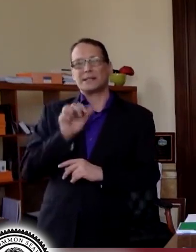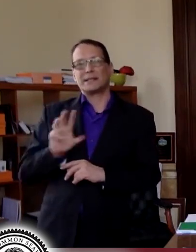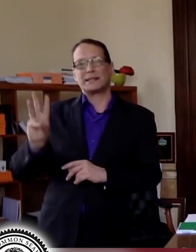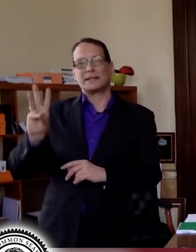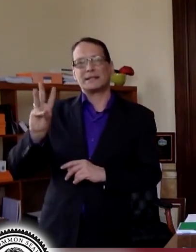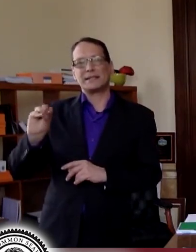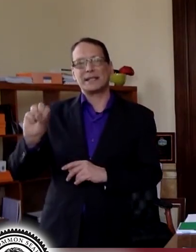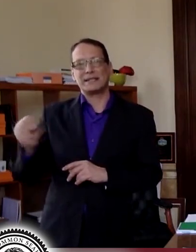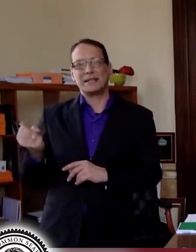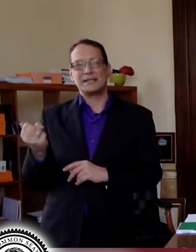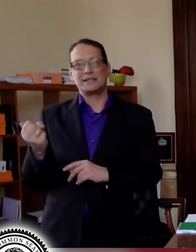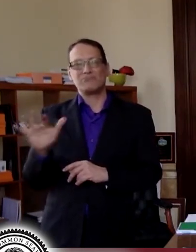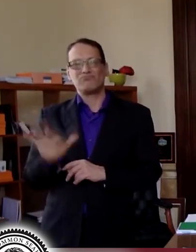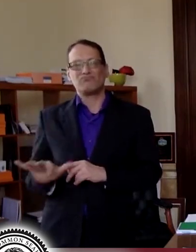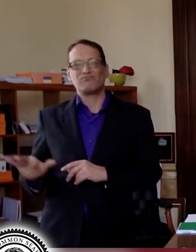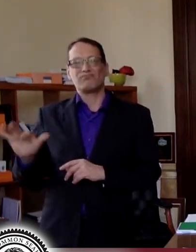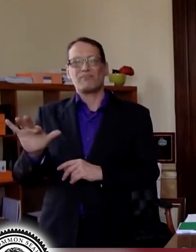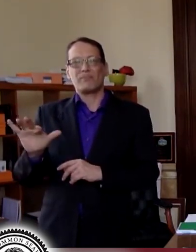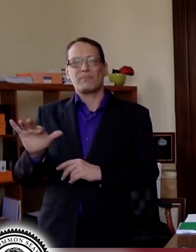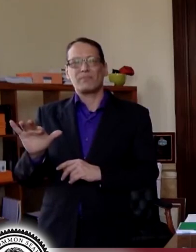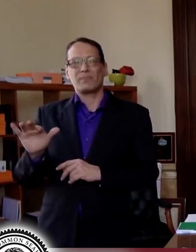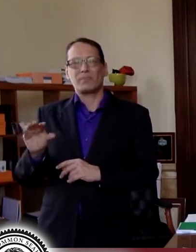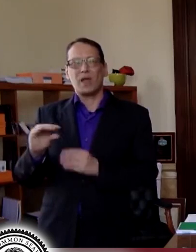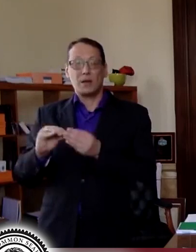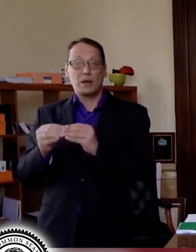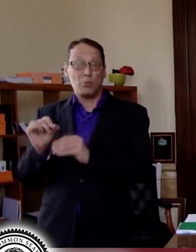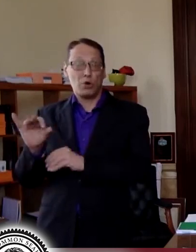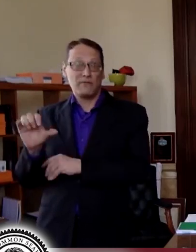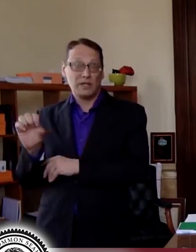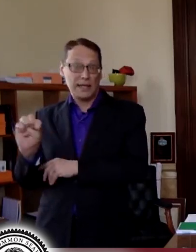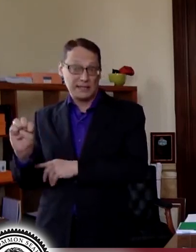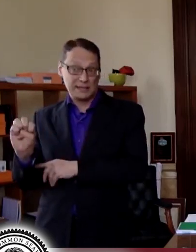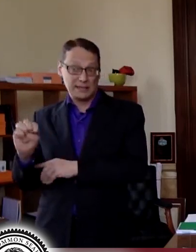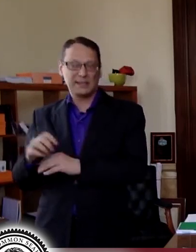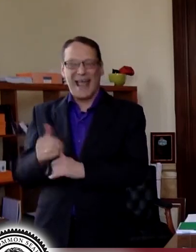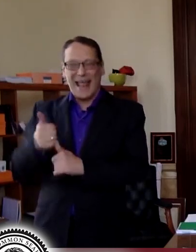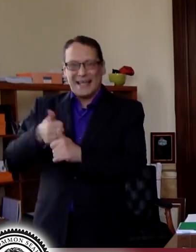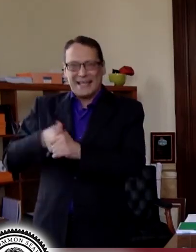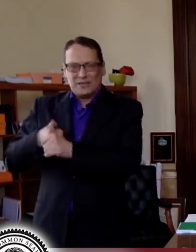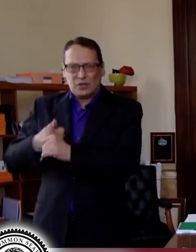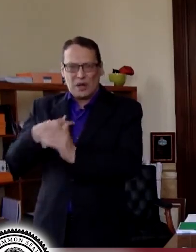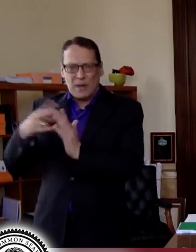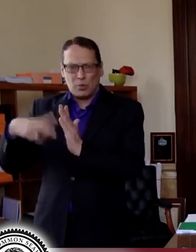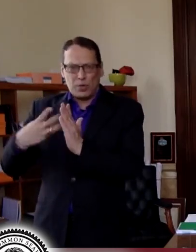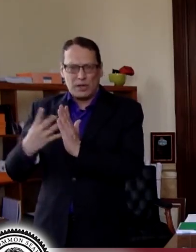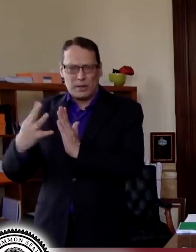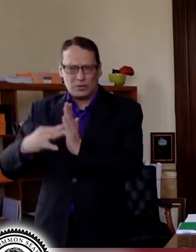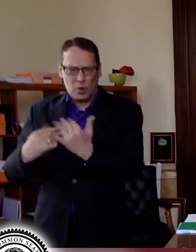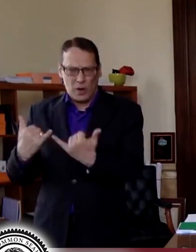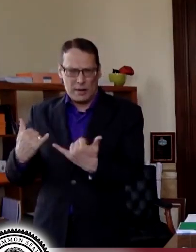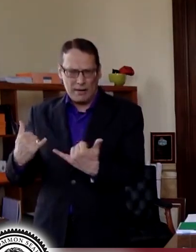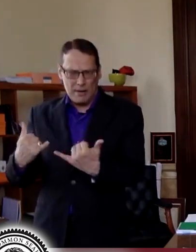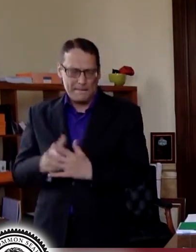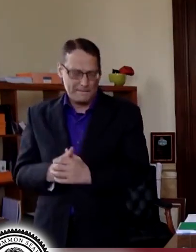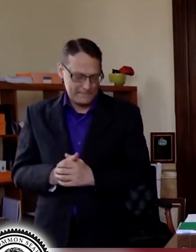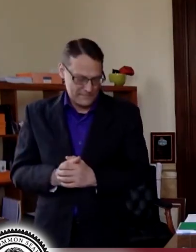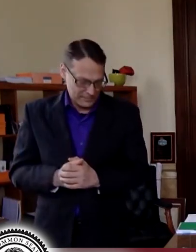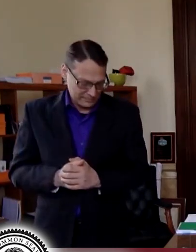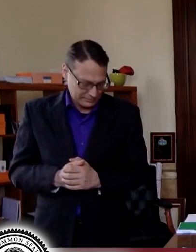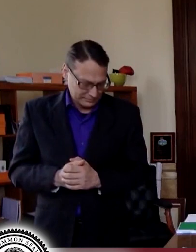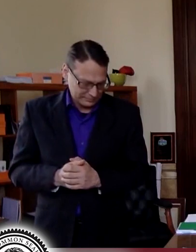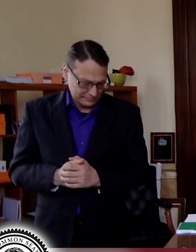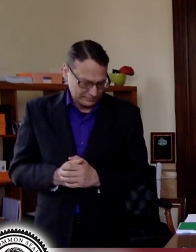60s in terms of pure numbers of cases. In each of those cases, I'm reading the chart right now, it's a little